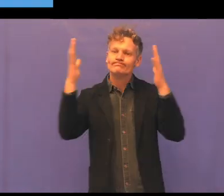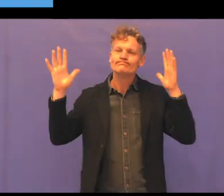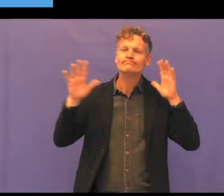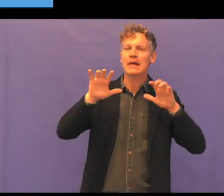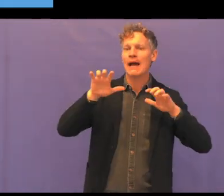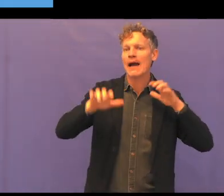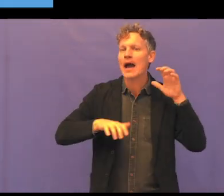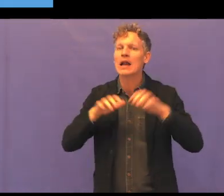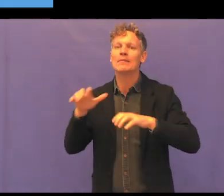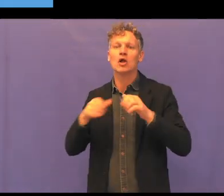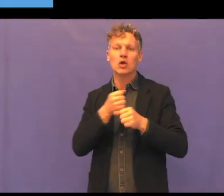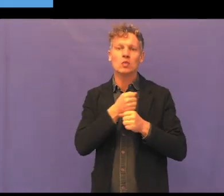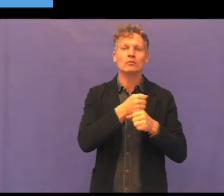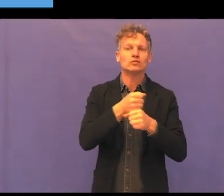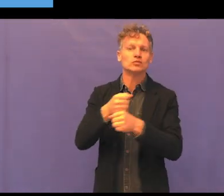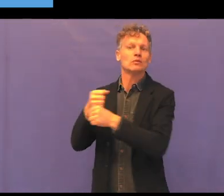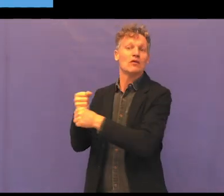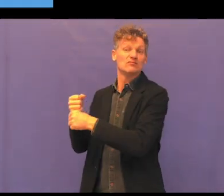that